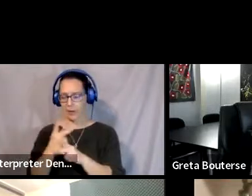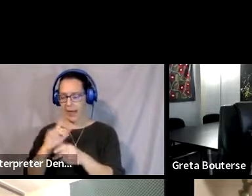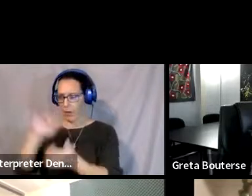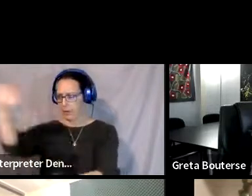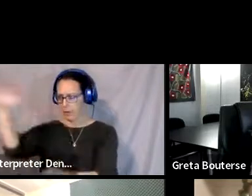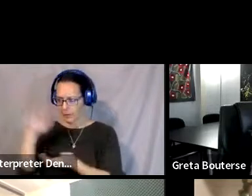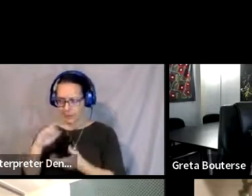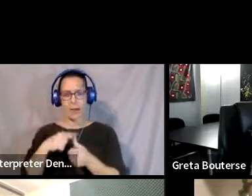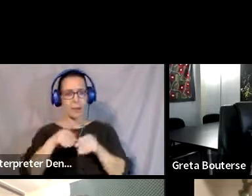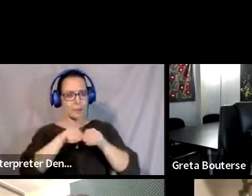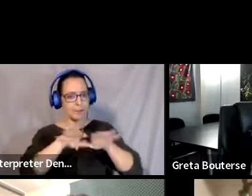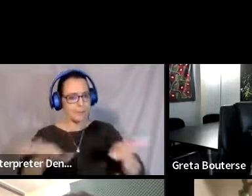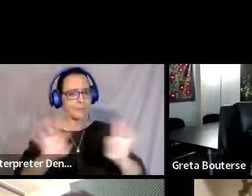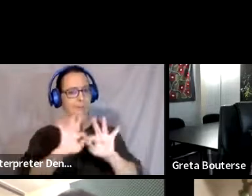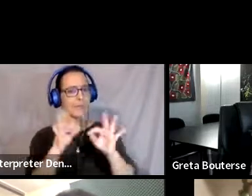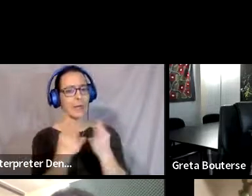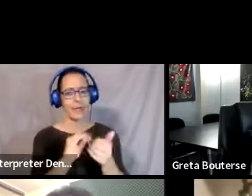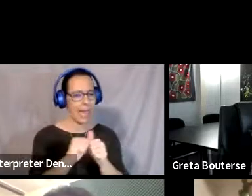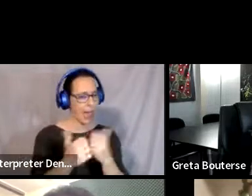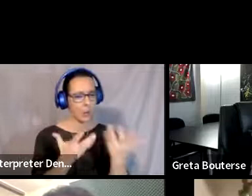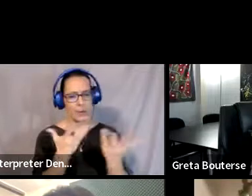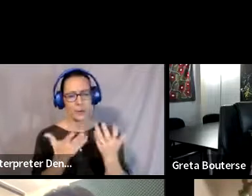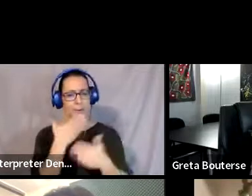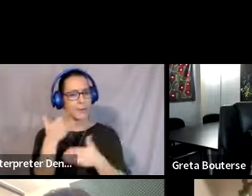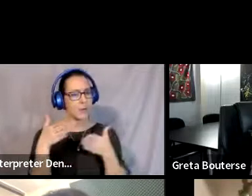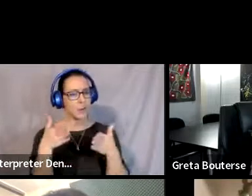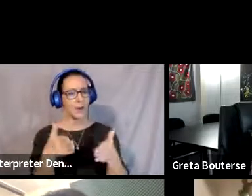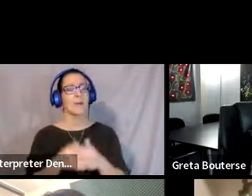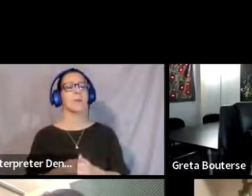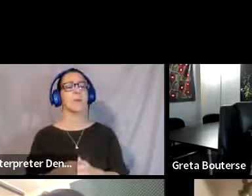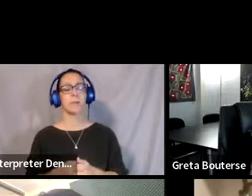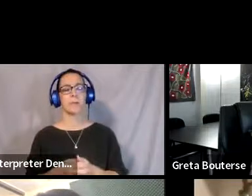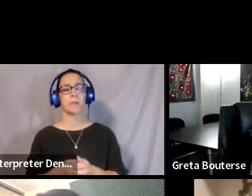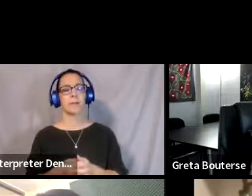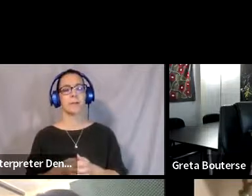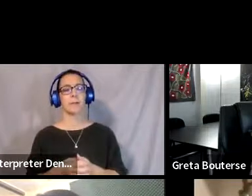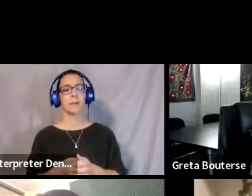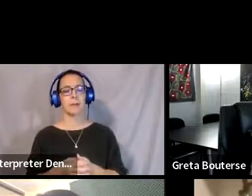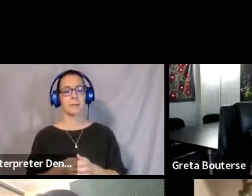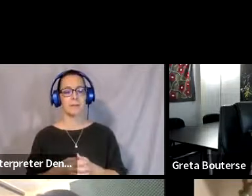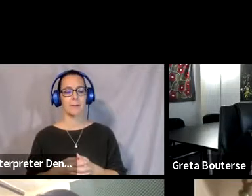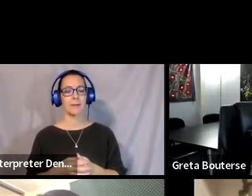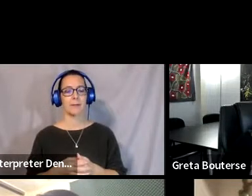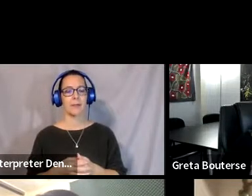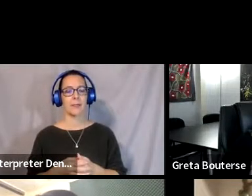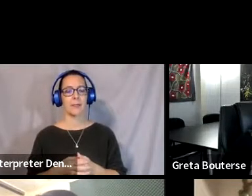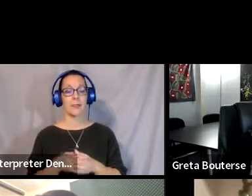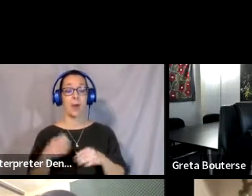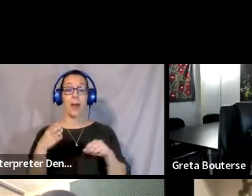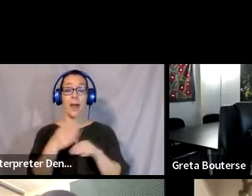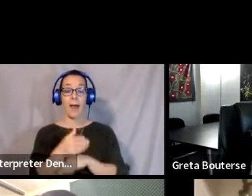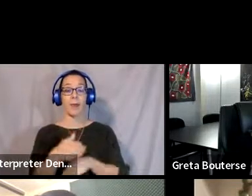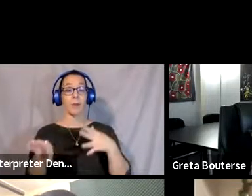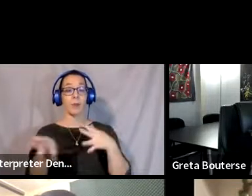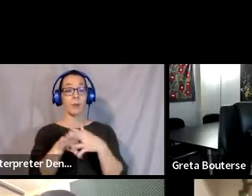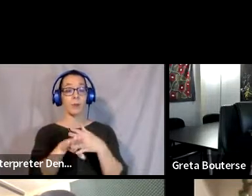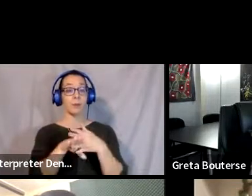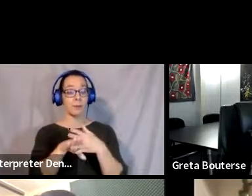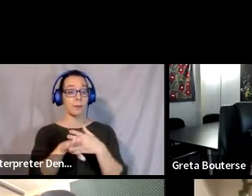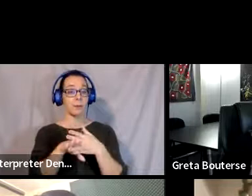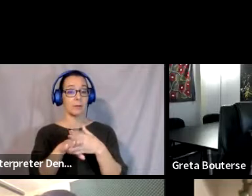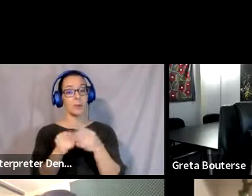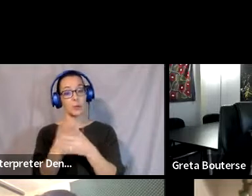of families so they can, certainly coming back from spring break, do some testing prior to returning.